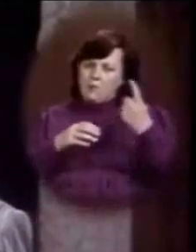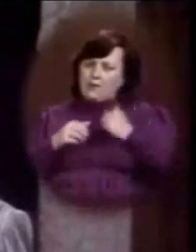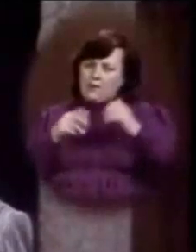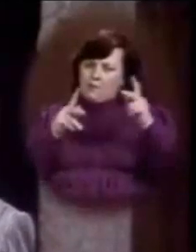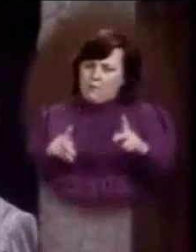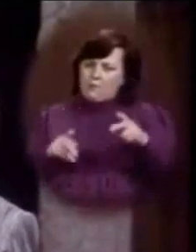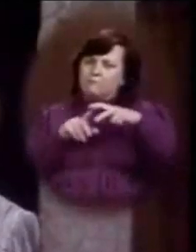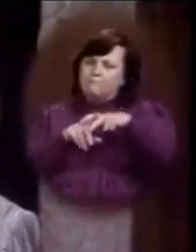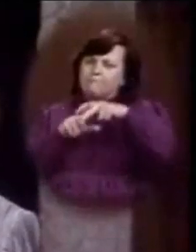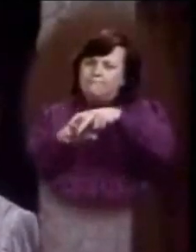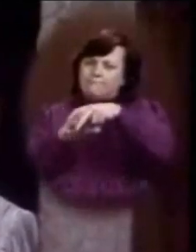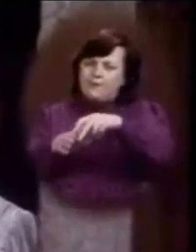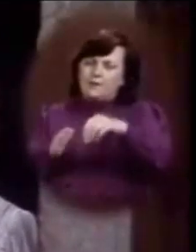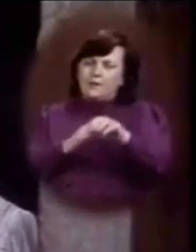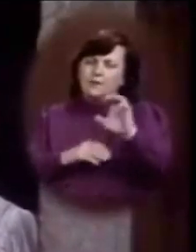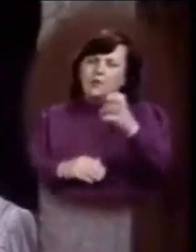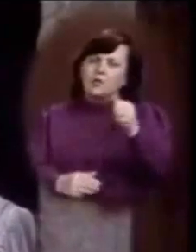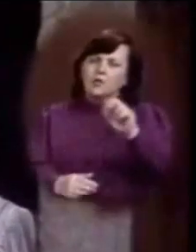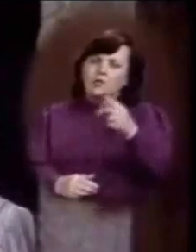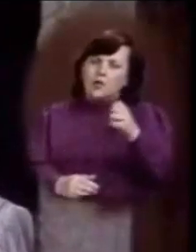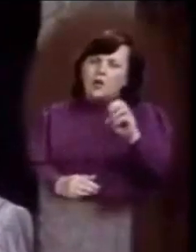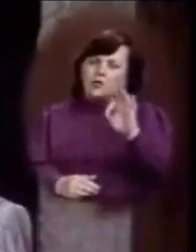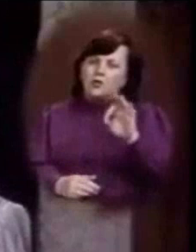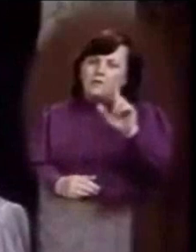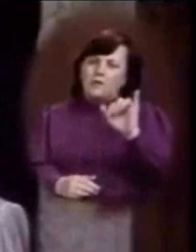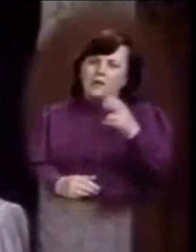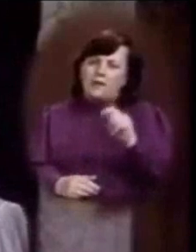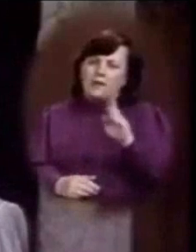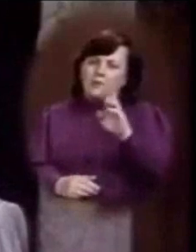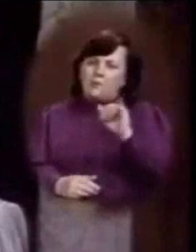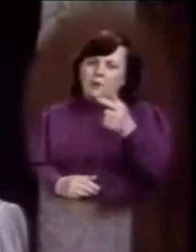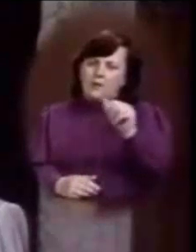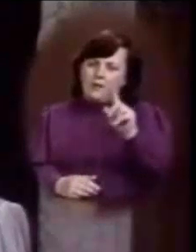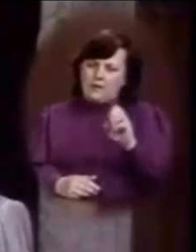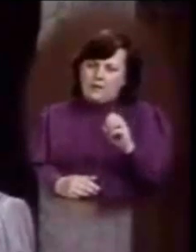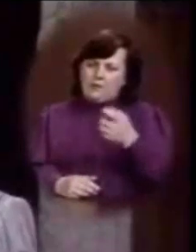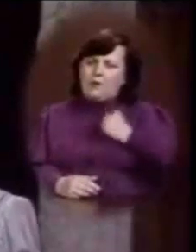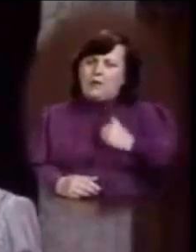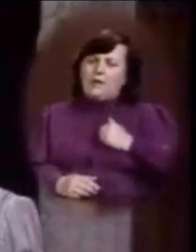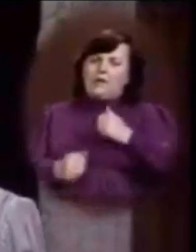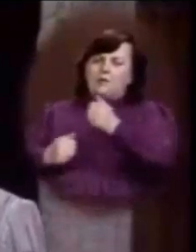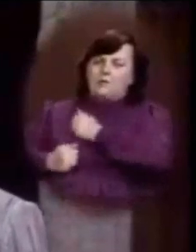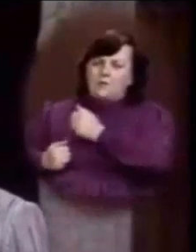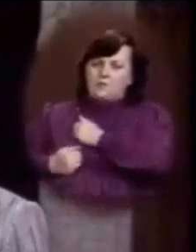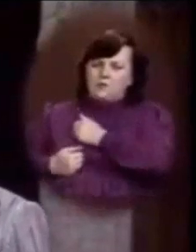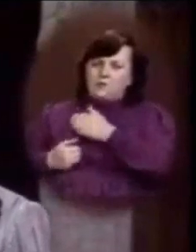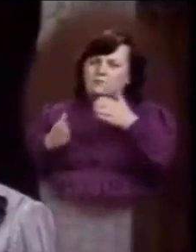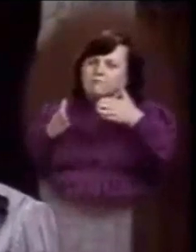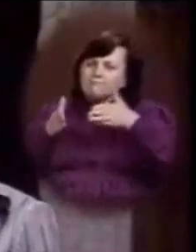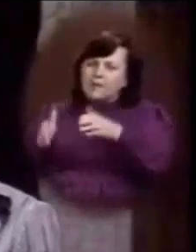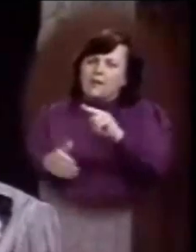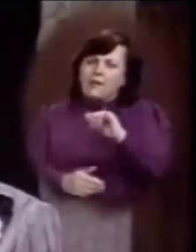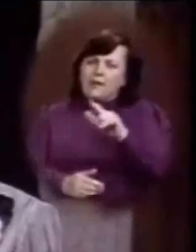Brigade. Canadian boatmen ferried British soldiers down the Nile in the attempt to rescue General Gordon at